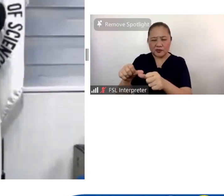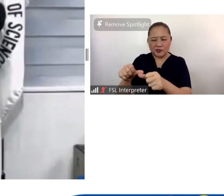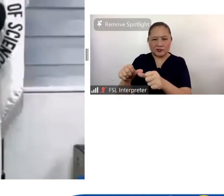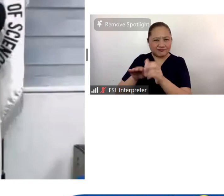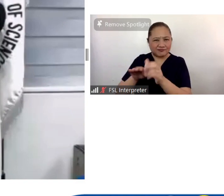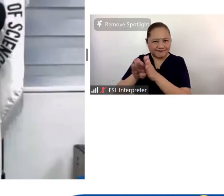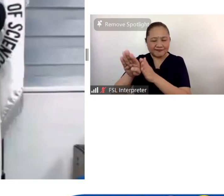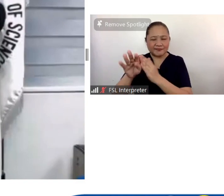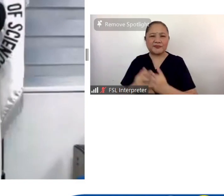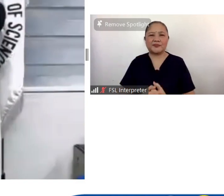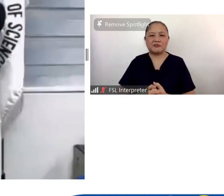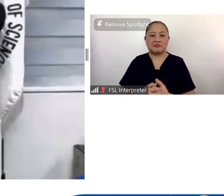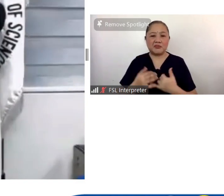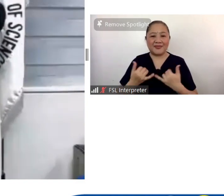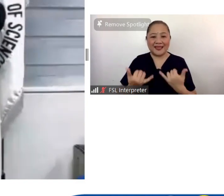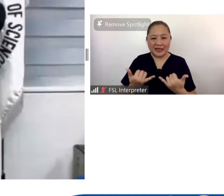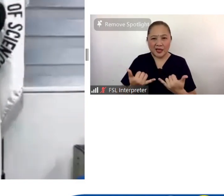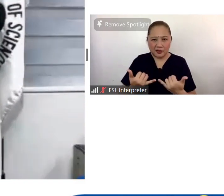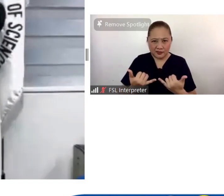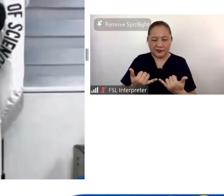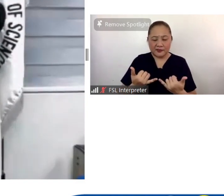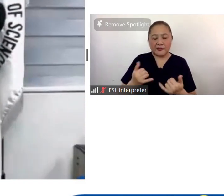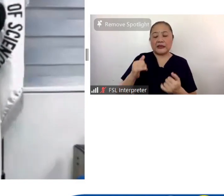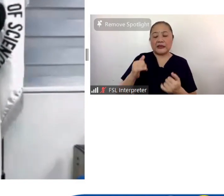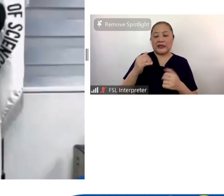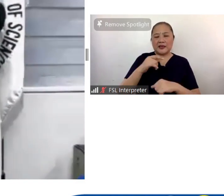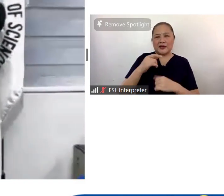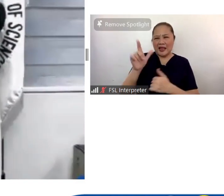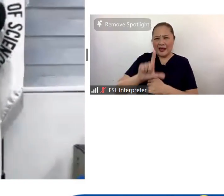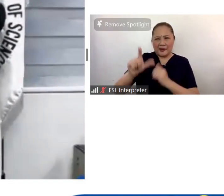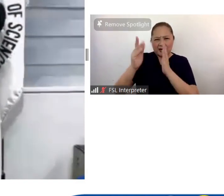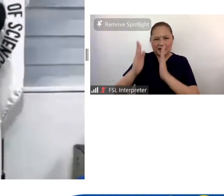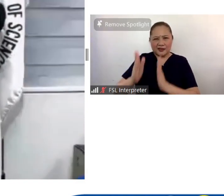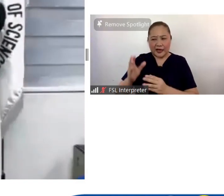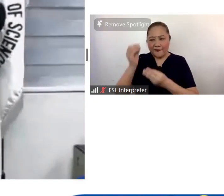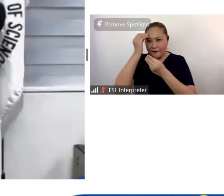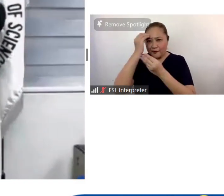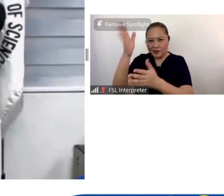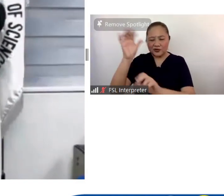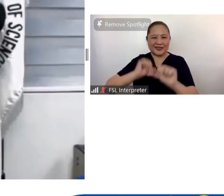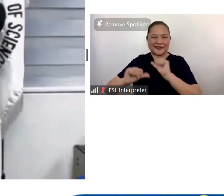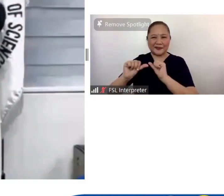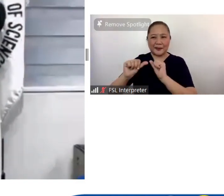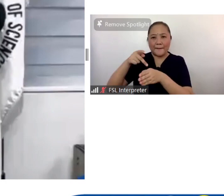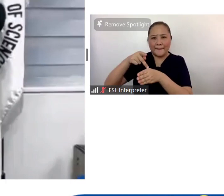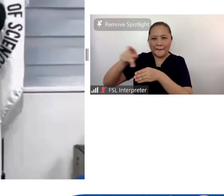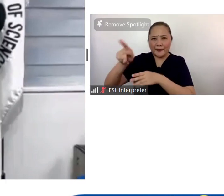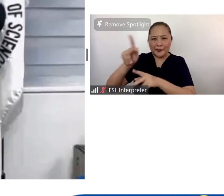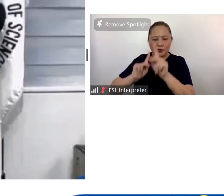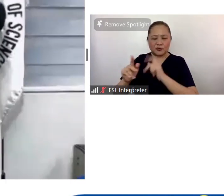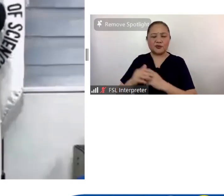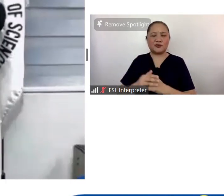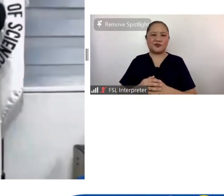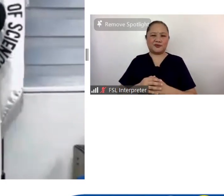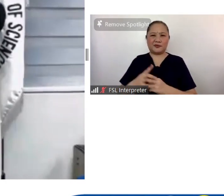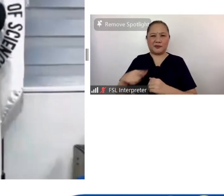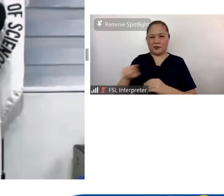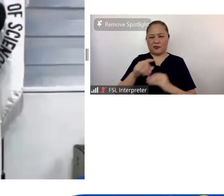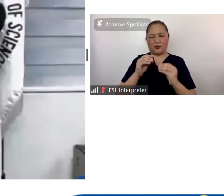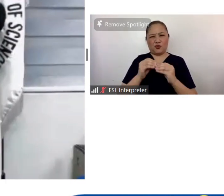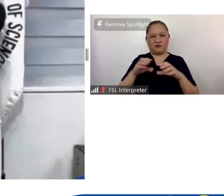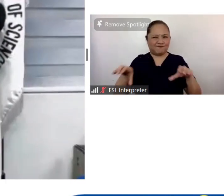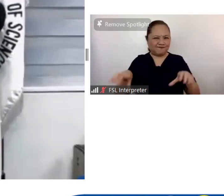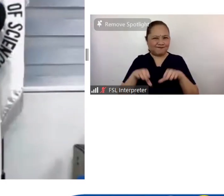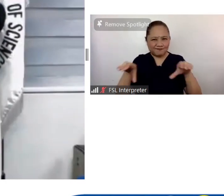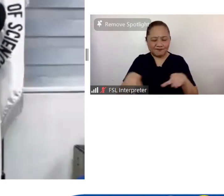The time has come for the country's librarians and information science professionals to take on a more proactive